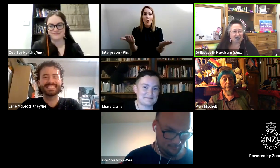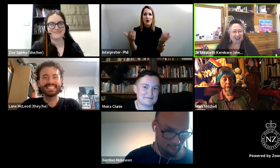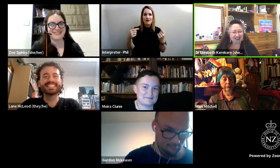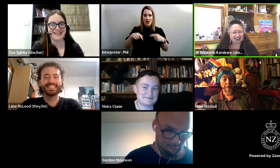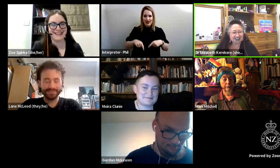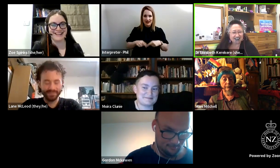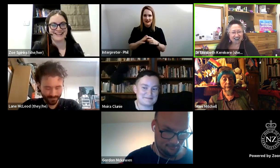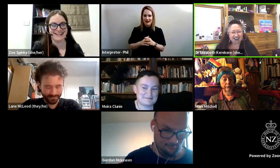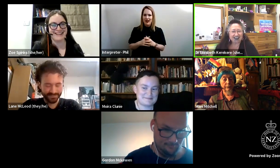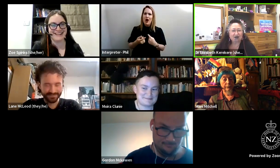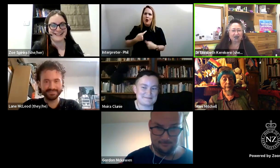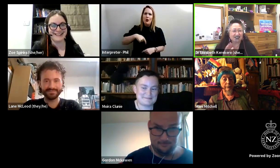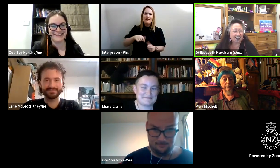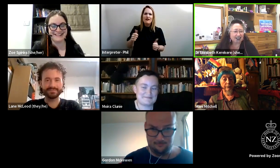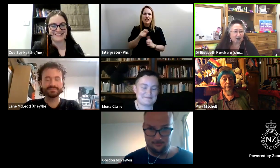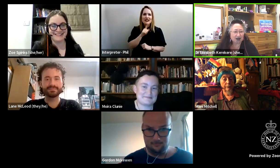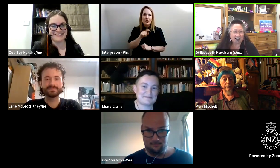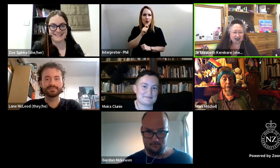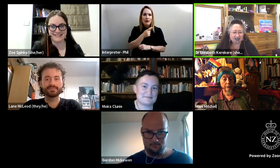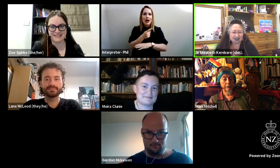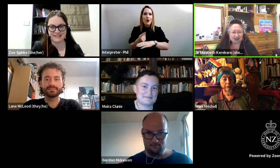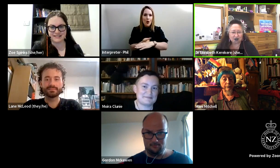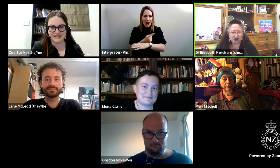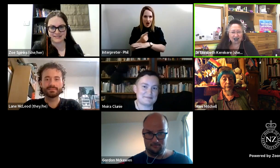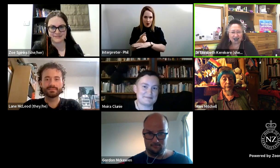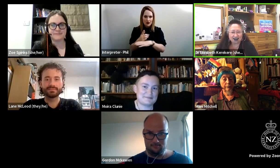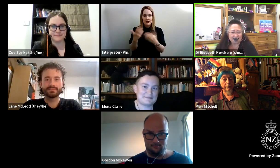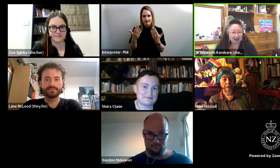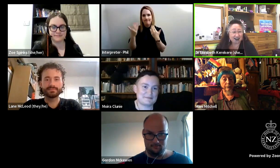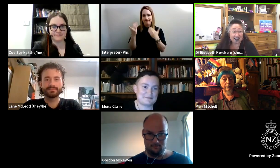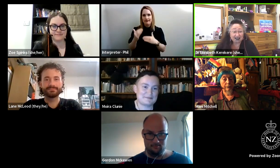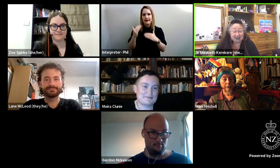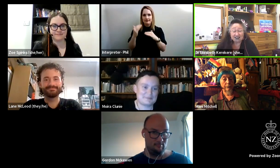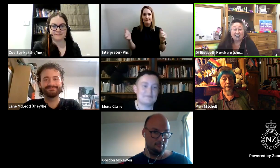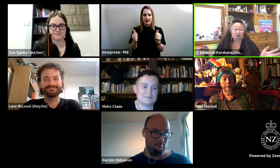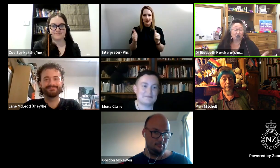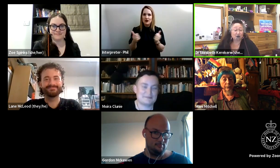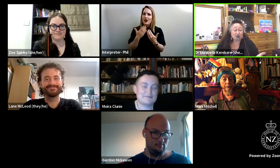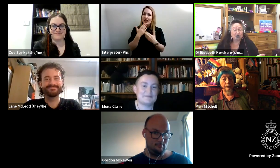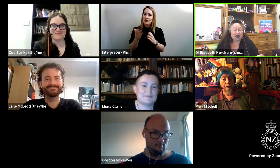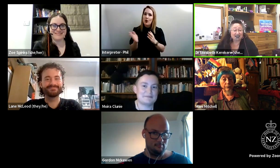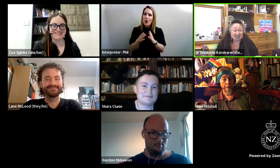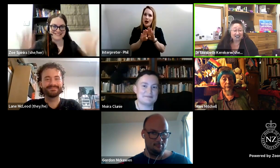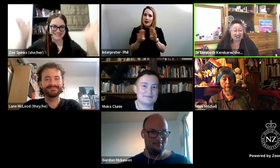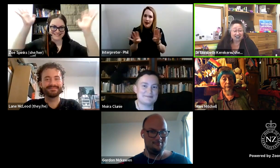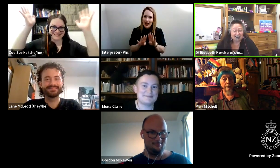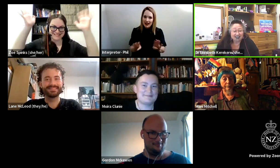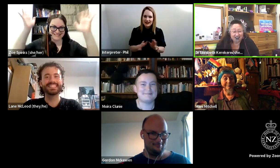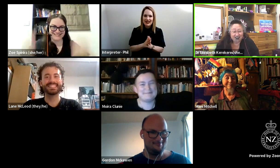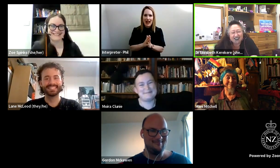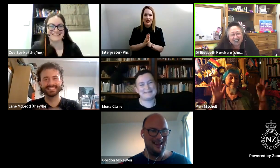keep to that. I want to thank our panelists, Zoe and Lane, and impromptu